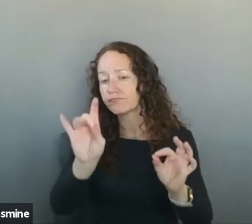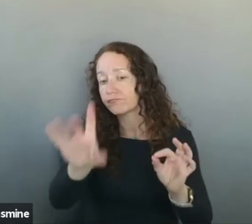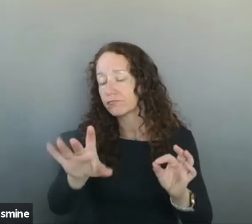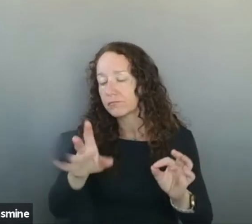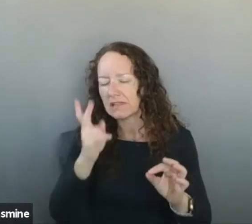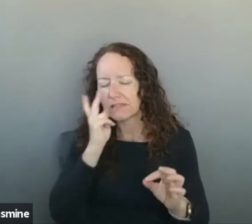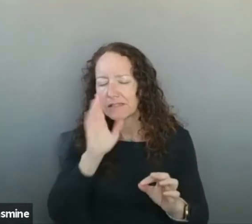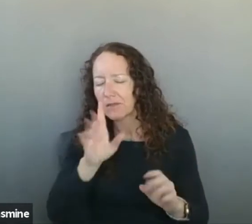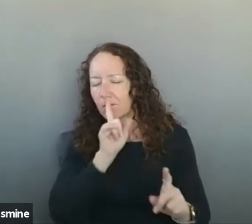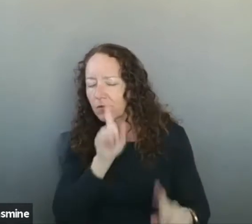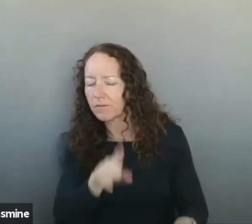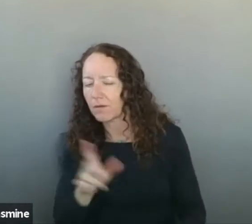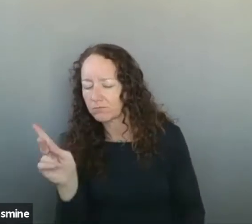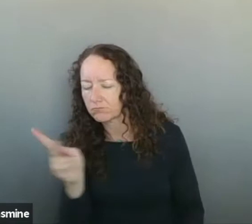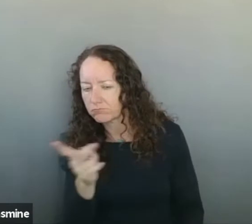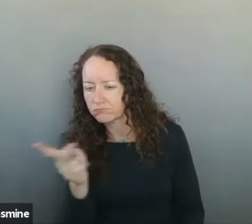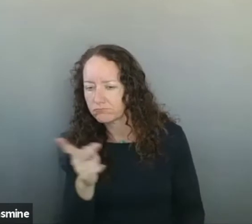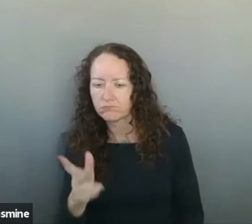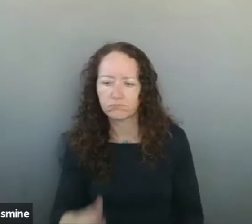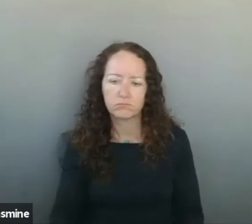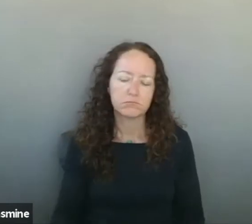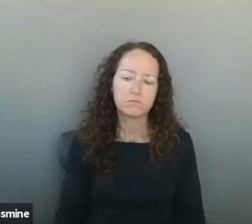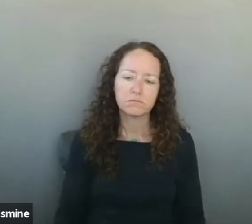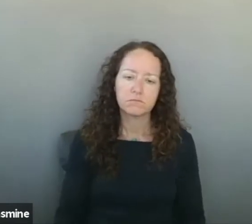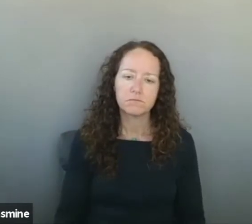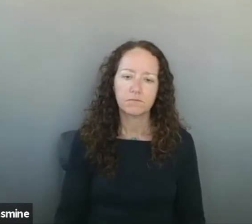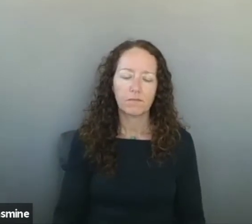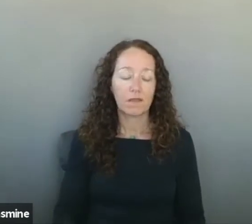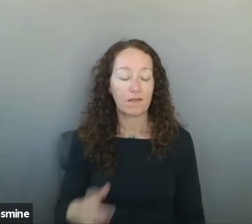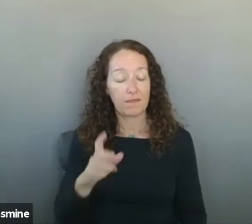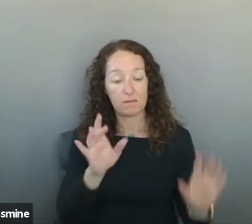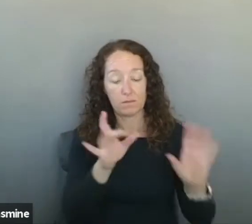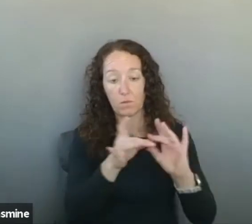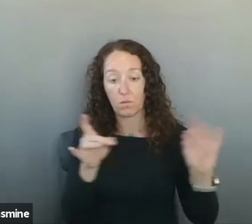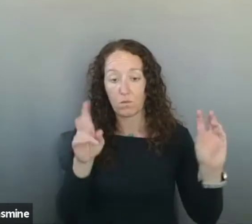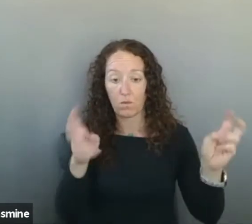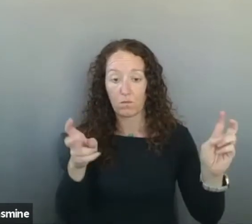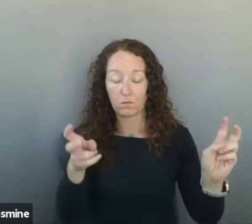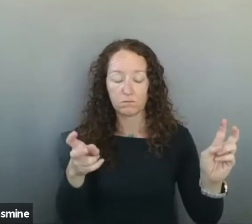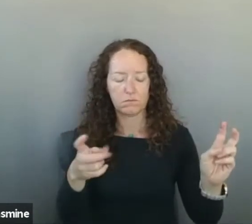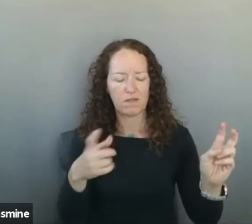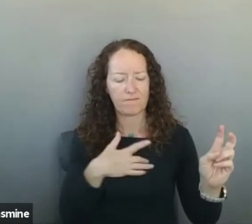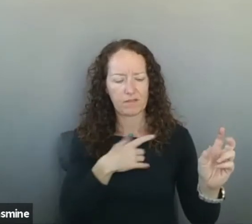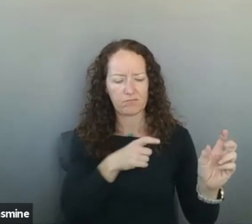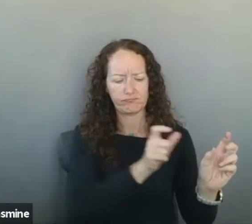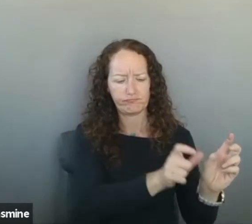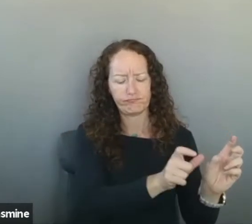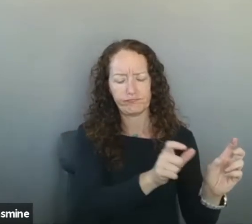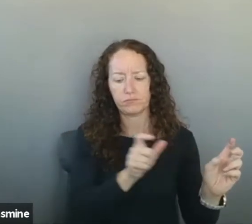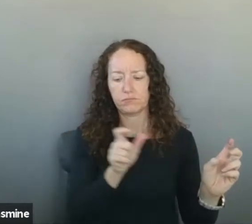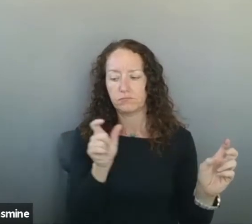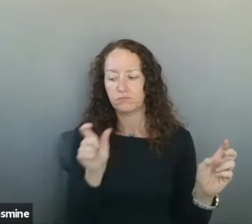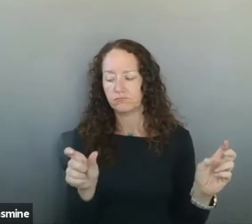And I think that there are specific places in this quote that I would like